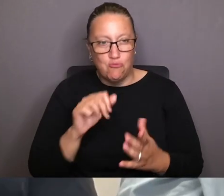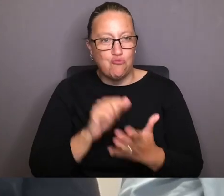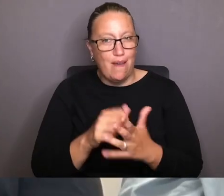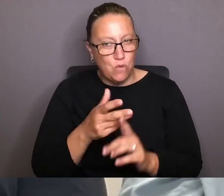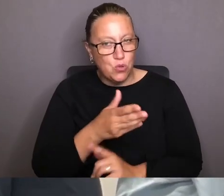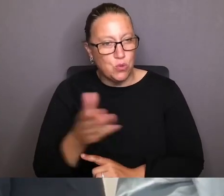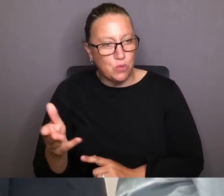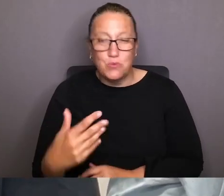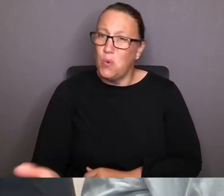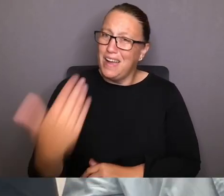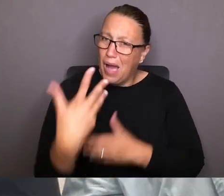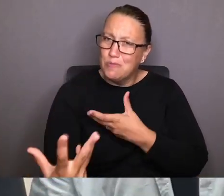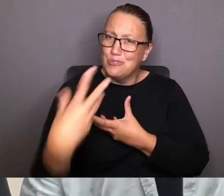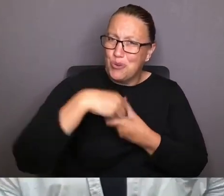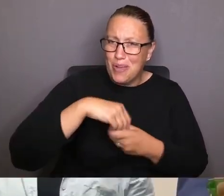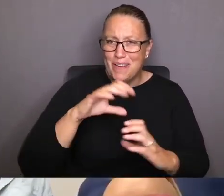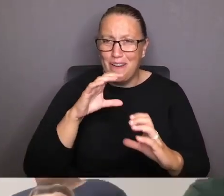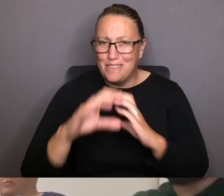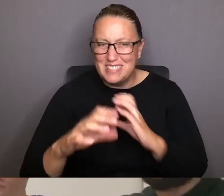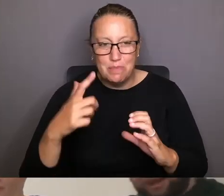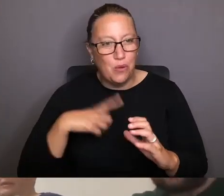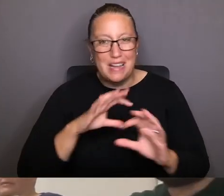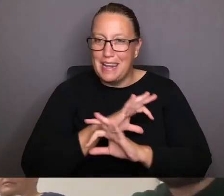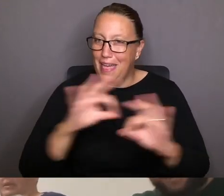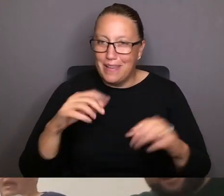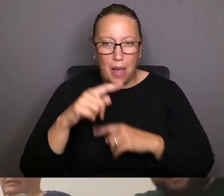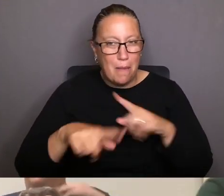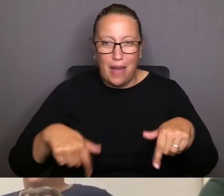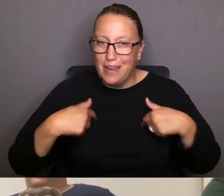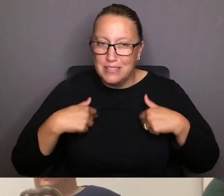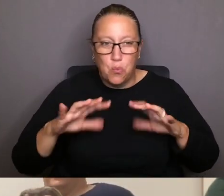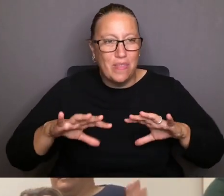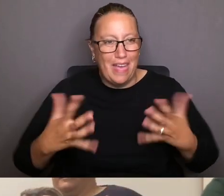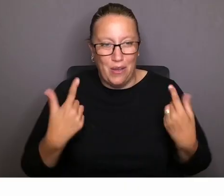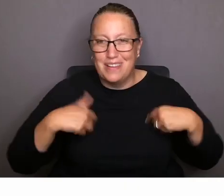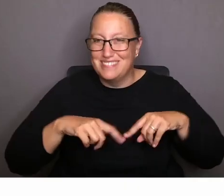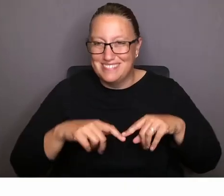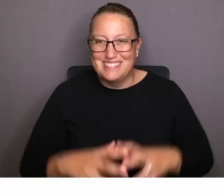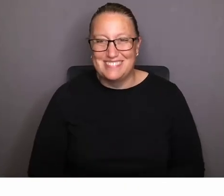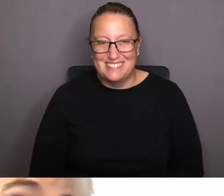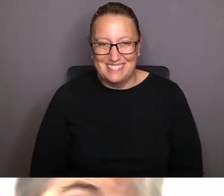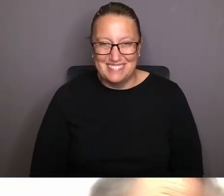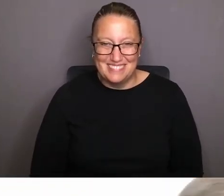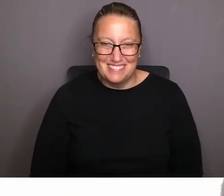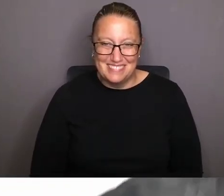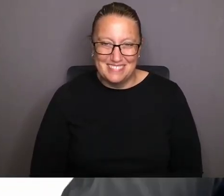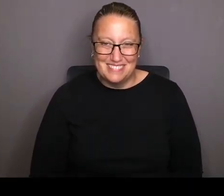join the conversation because there's nothing about us without us.